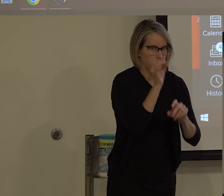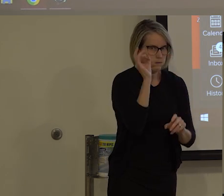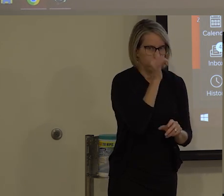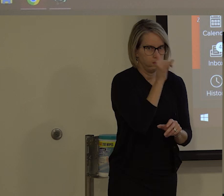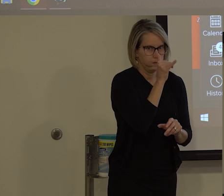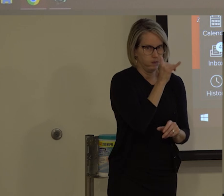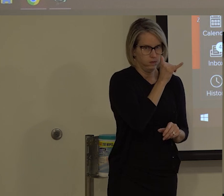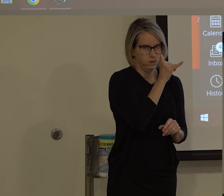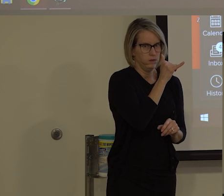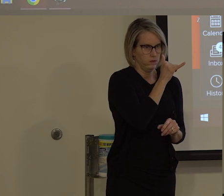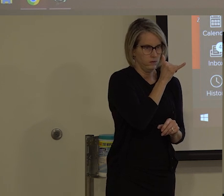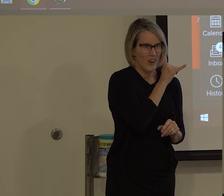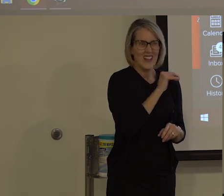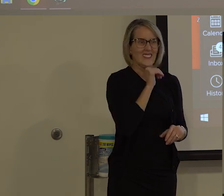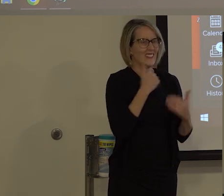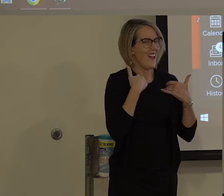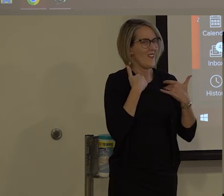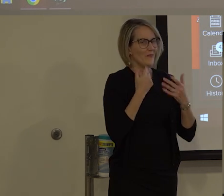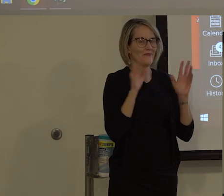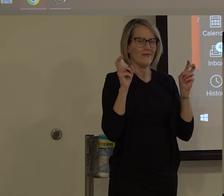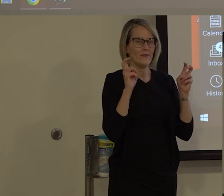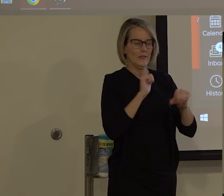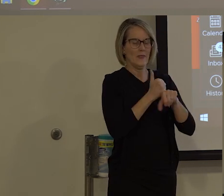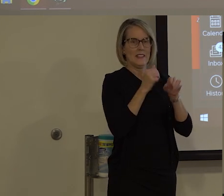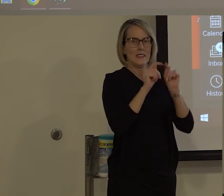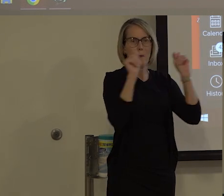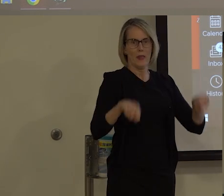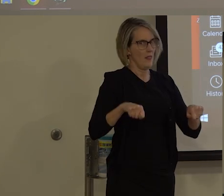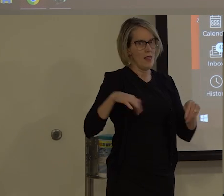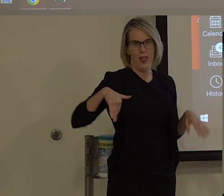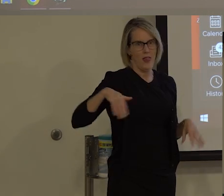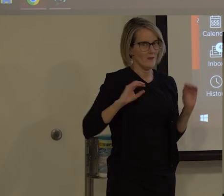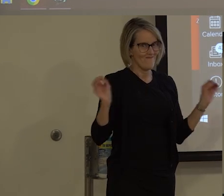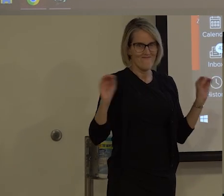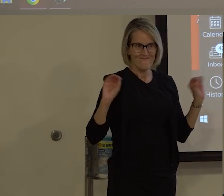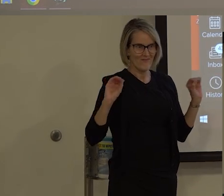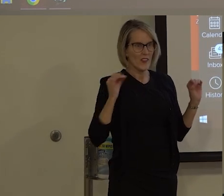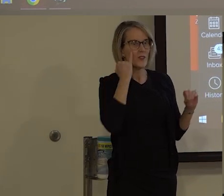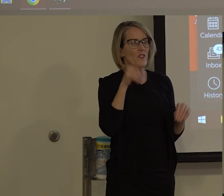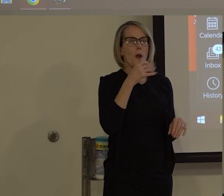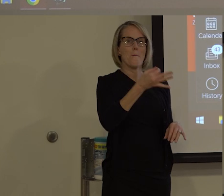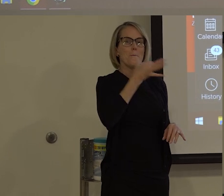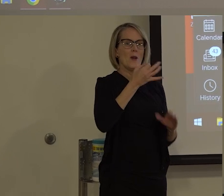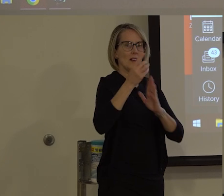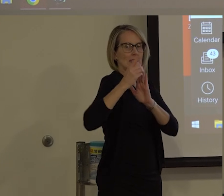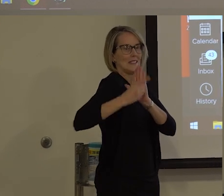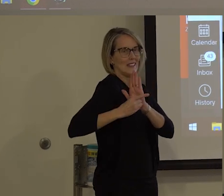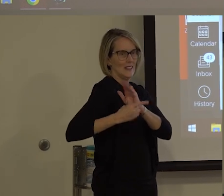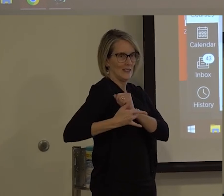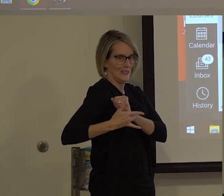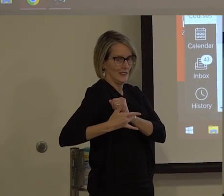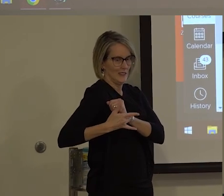doesn't have ready-made templates. So if you're not design savvy per se, it can be very